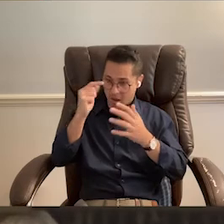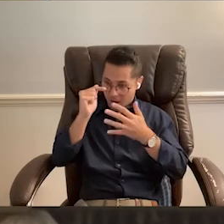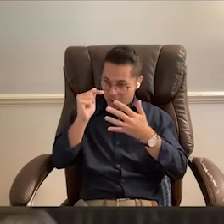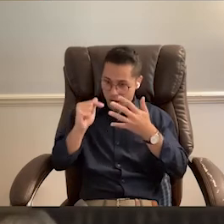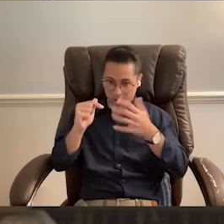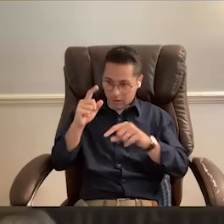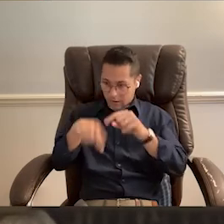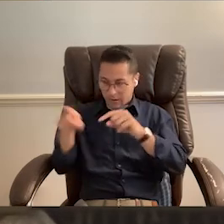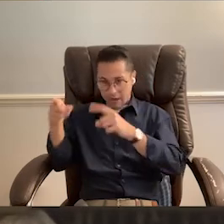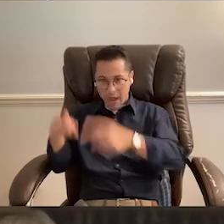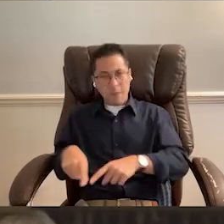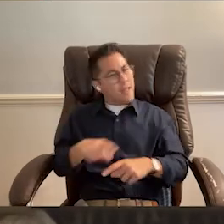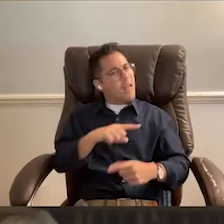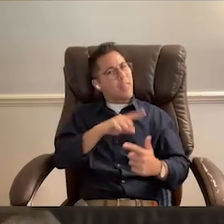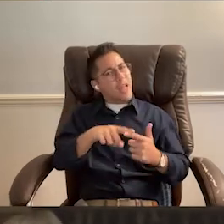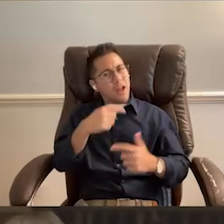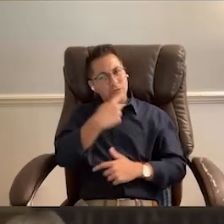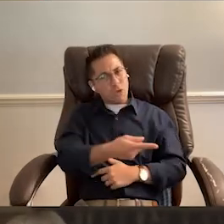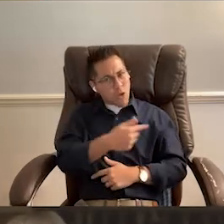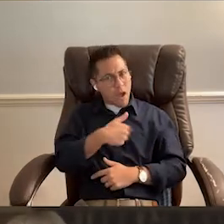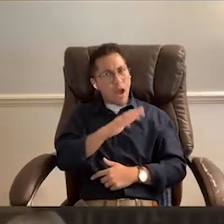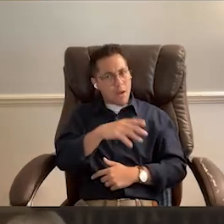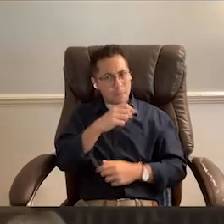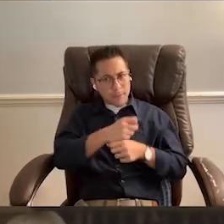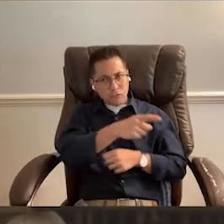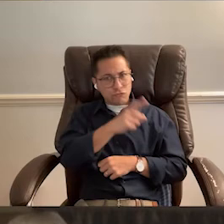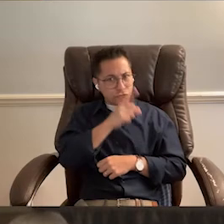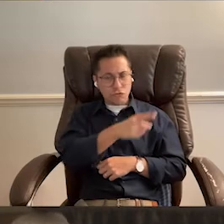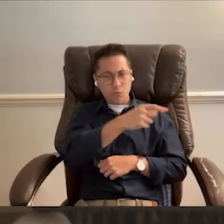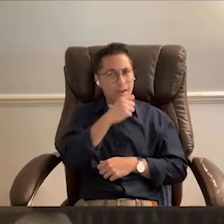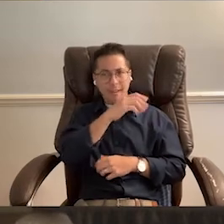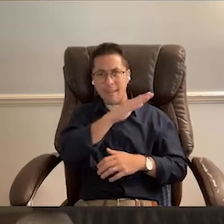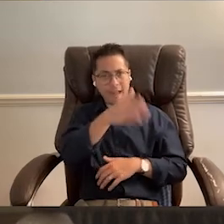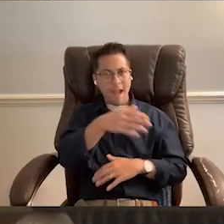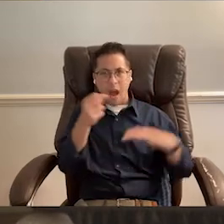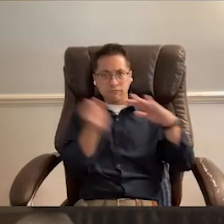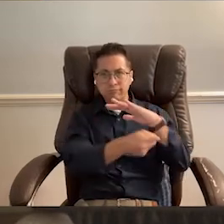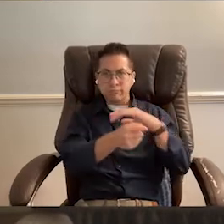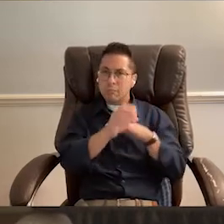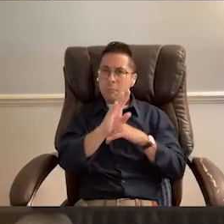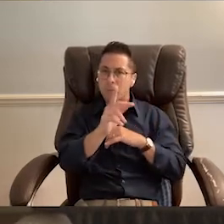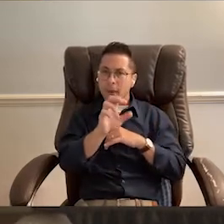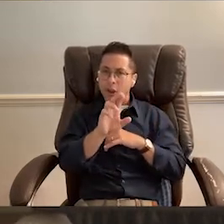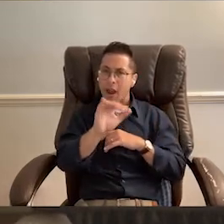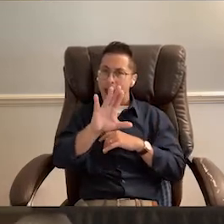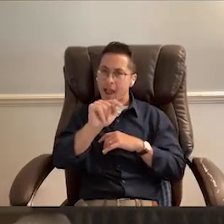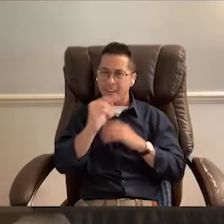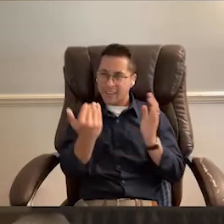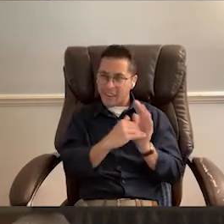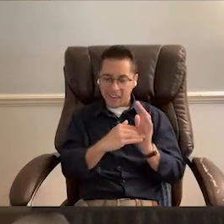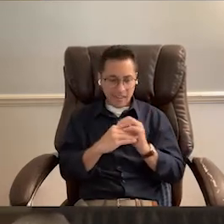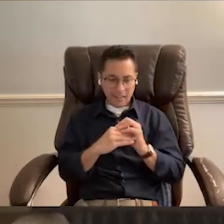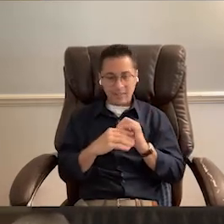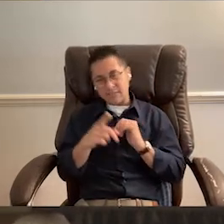everything's locked down, Mhm. but he's going to have to work out in his own mind that is not going to happen. and then I told him I'm gonna make sure